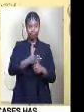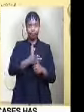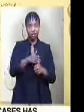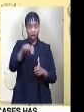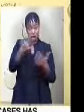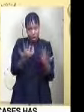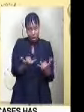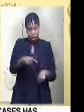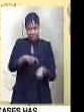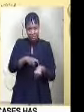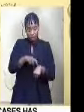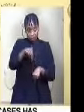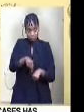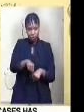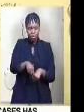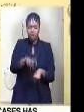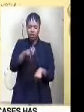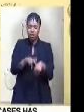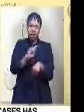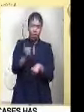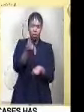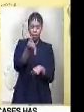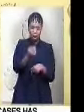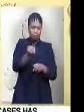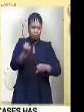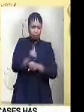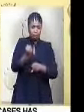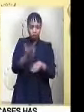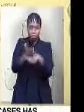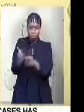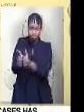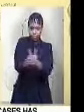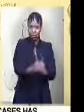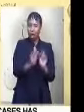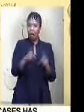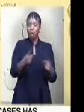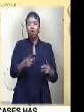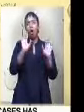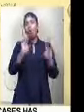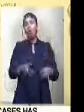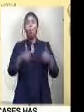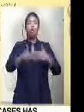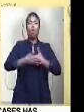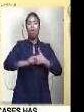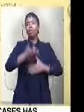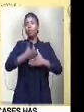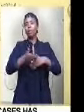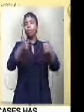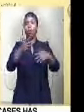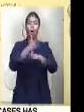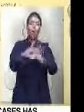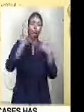Our every resource and our every effort, we cannot relax and we